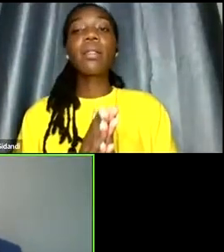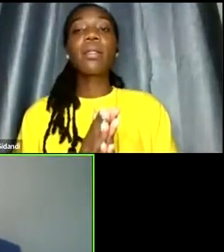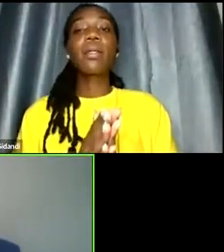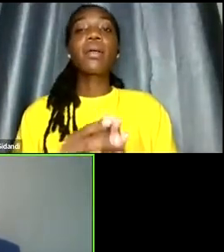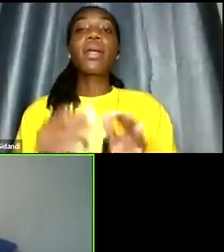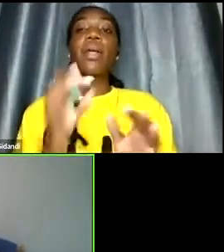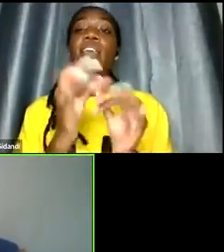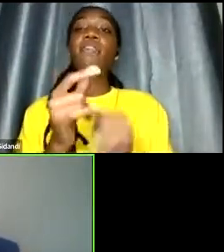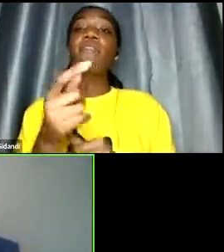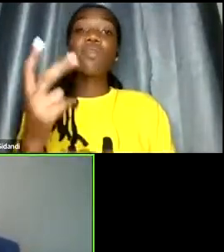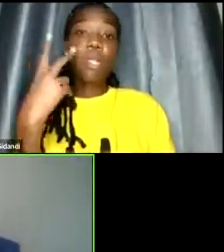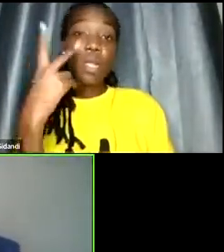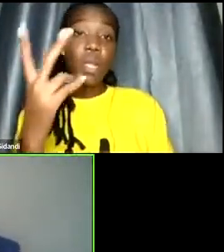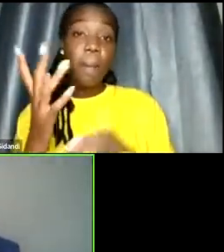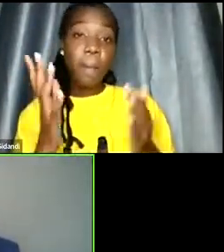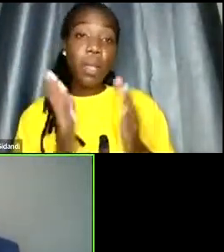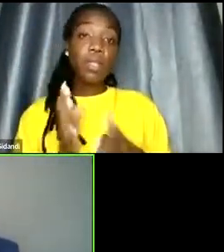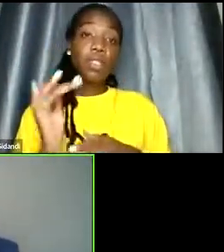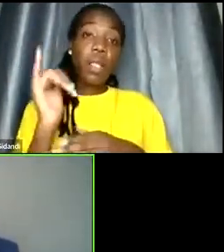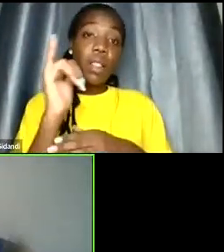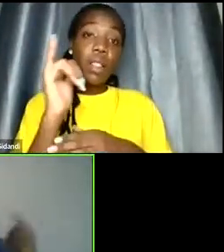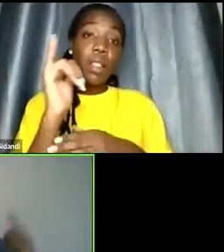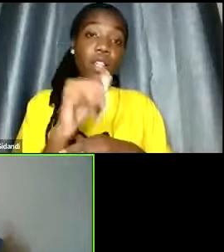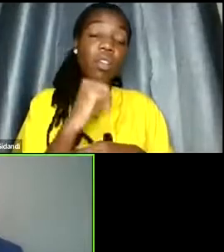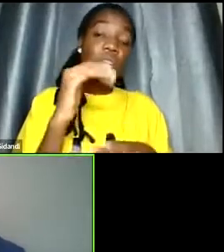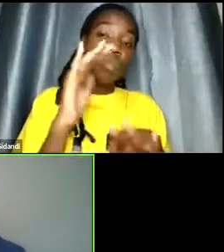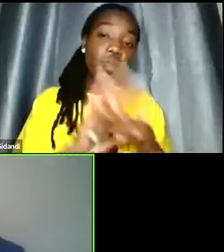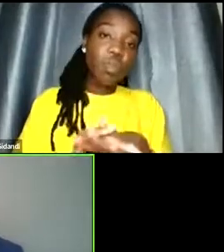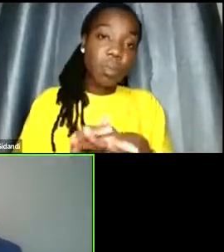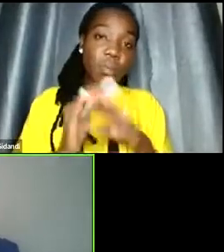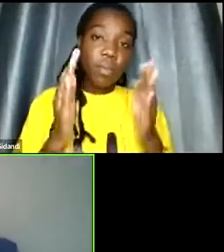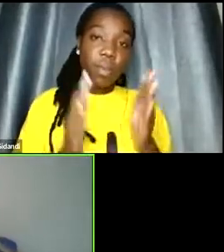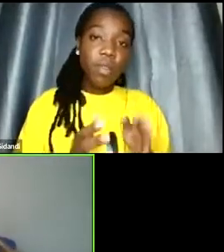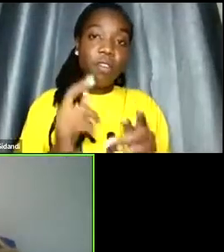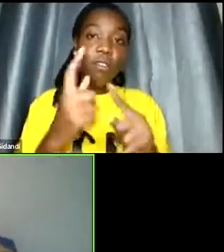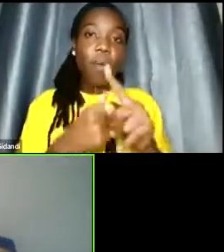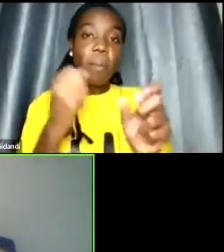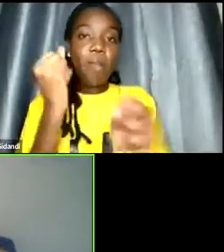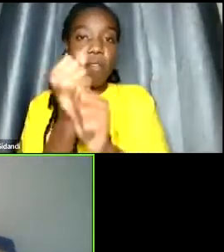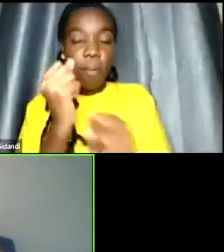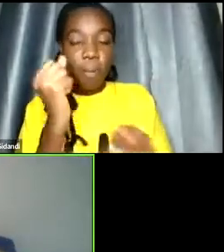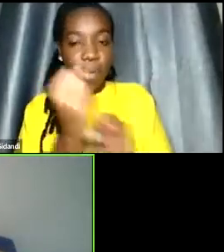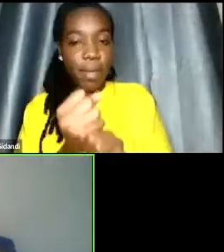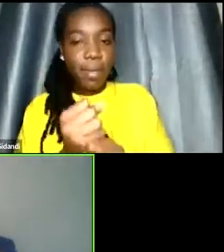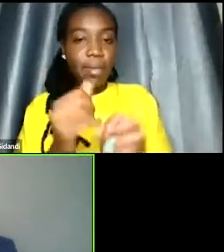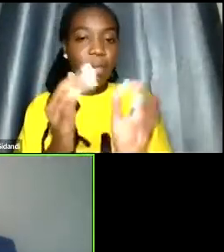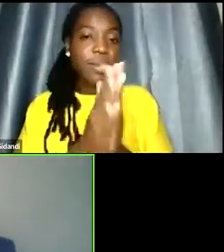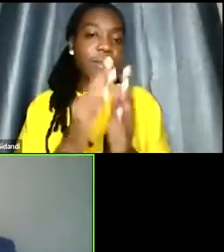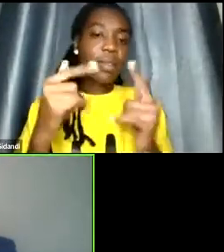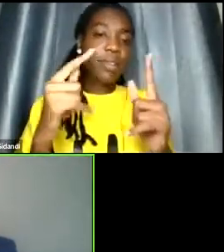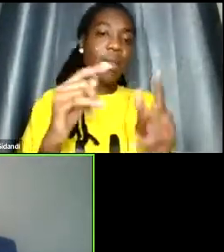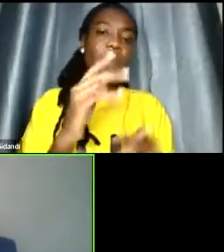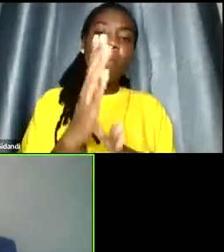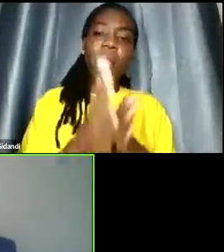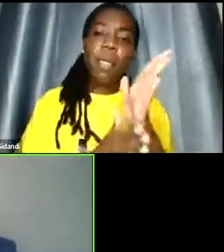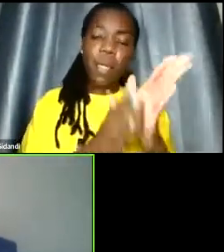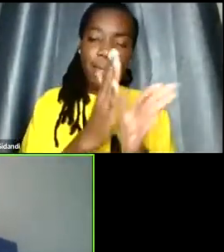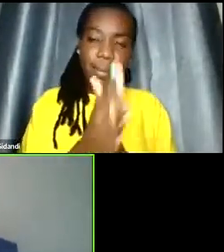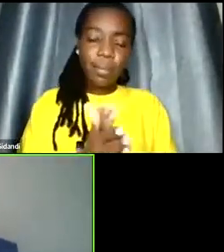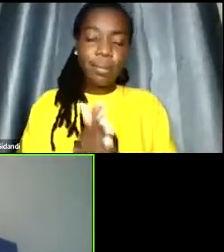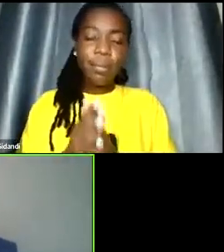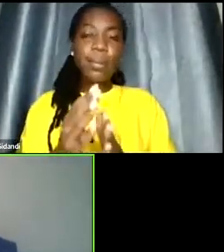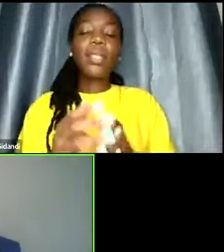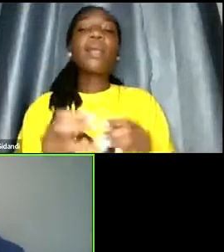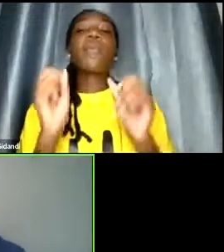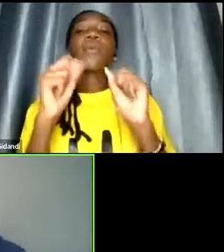realize that this person is not a good fit anymore, from the performance, their succession planning, potential is also